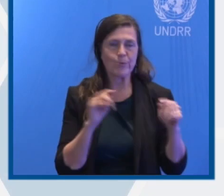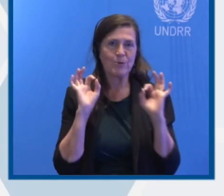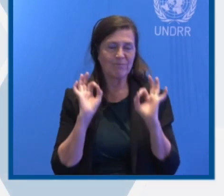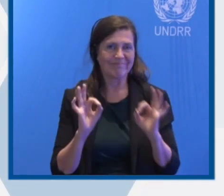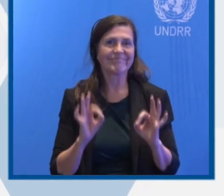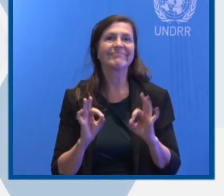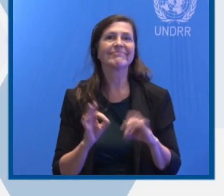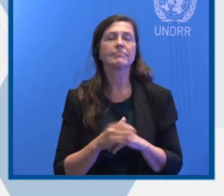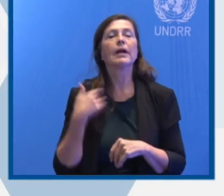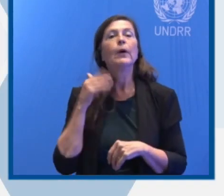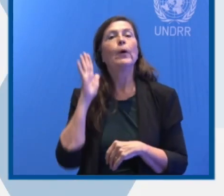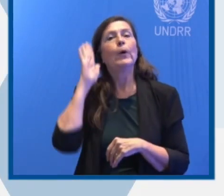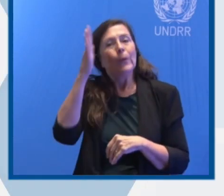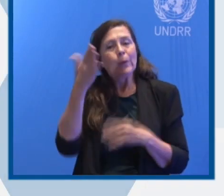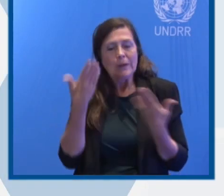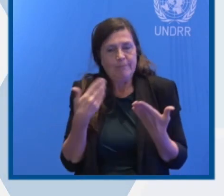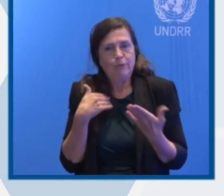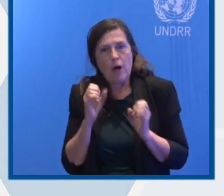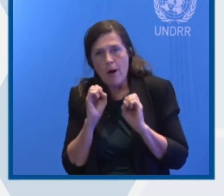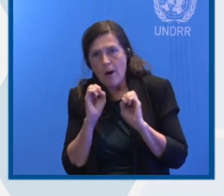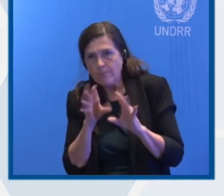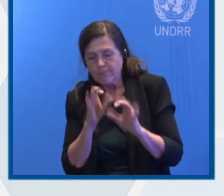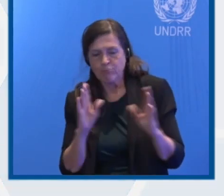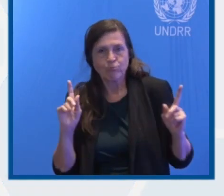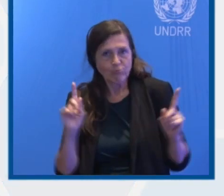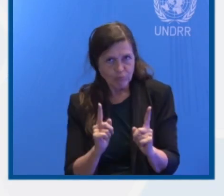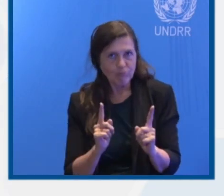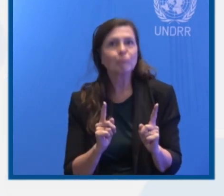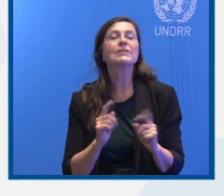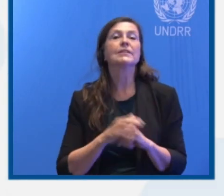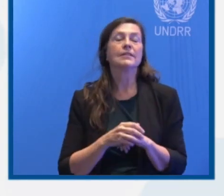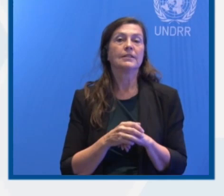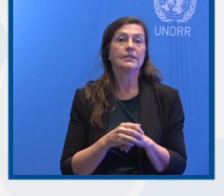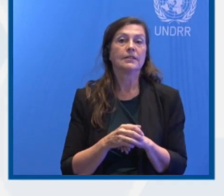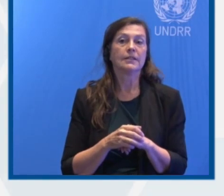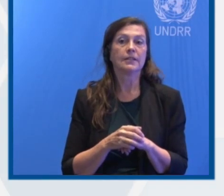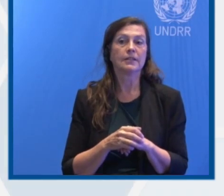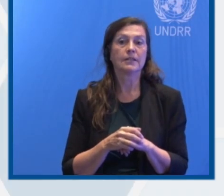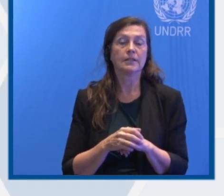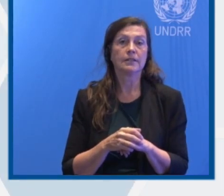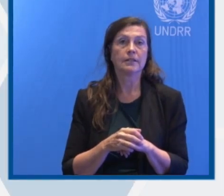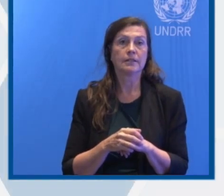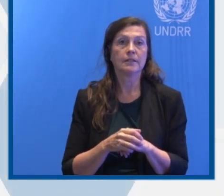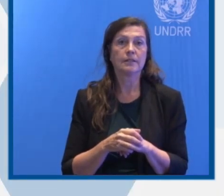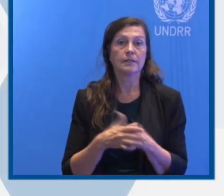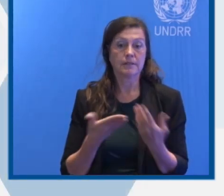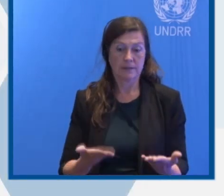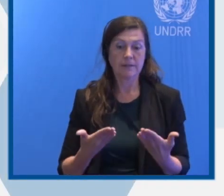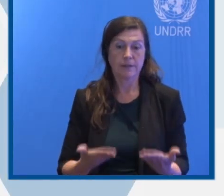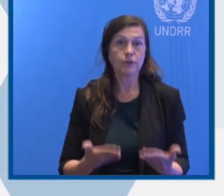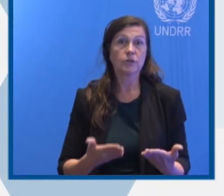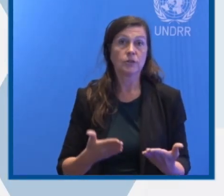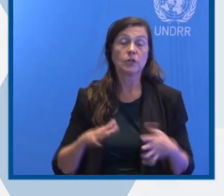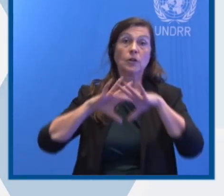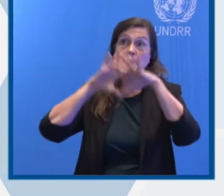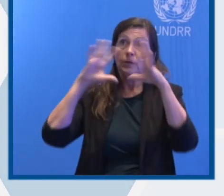try to summarize it. Just to say that after now the whole notion of disaster